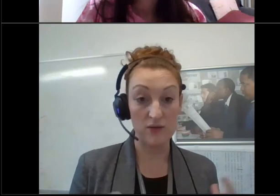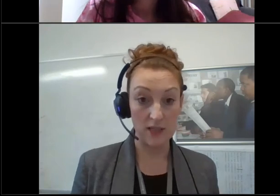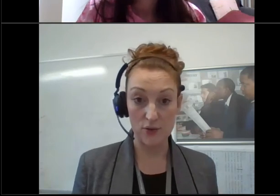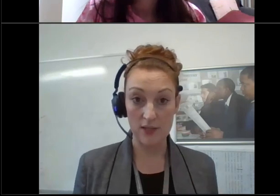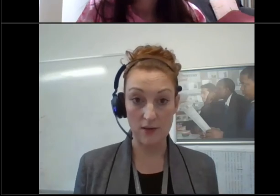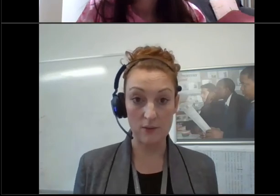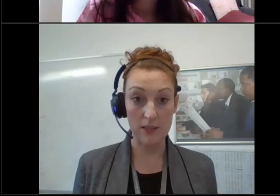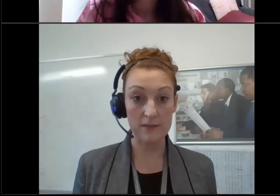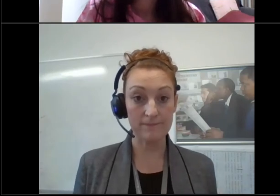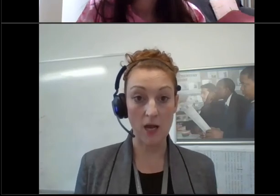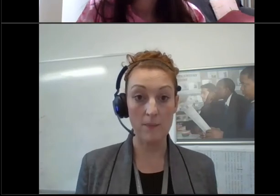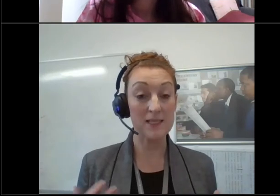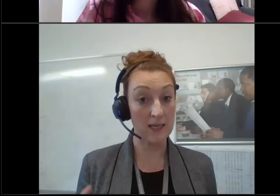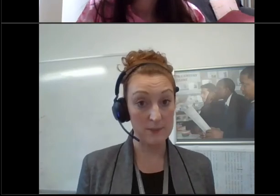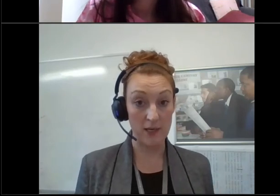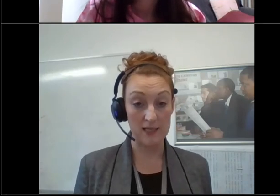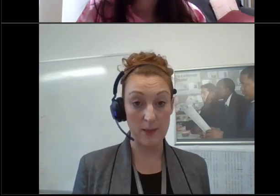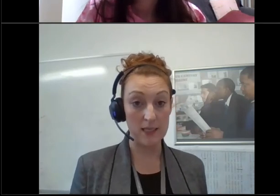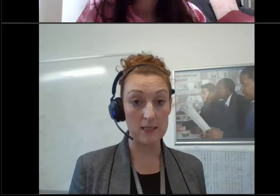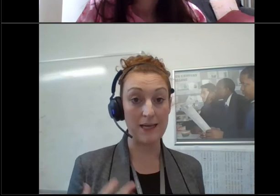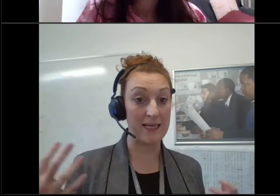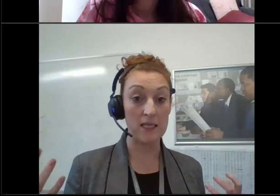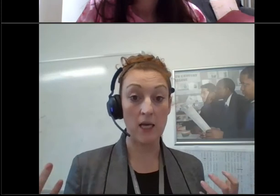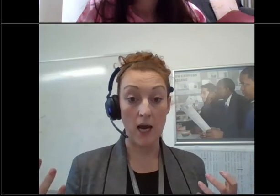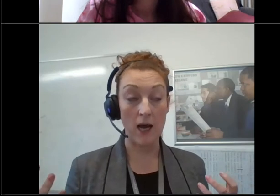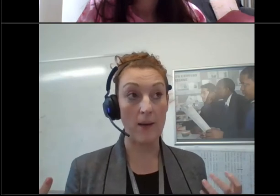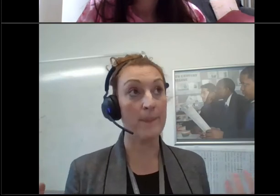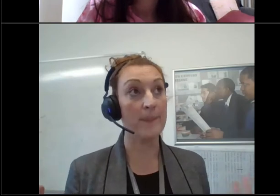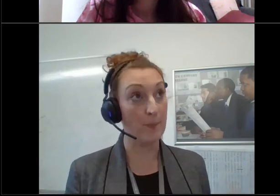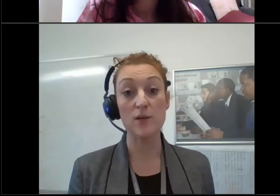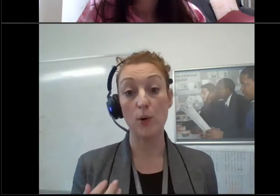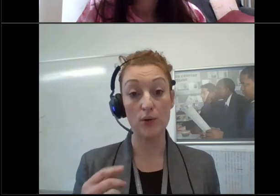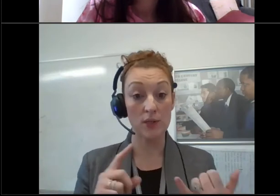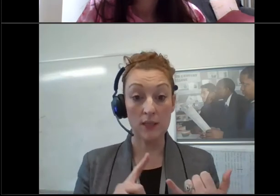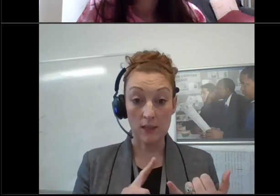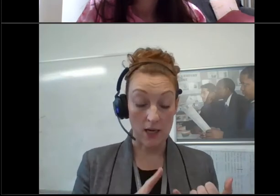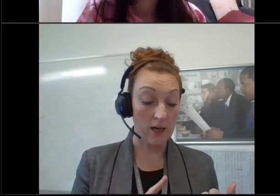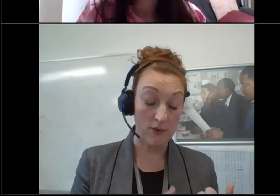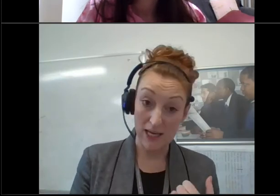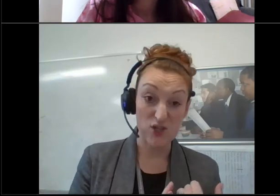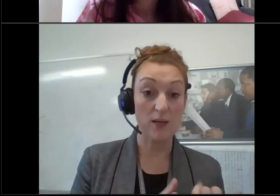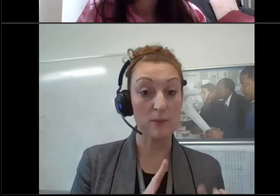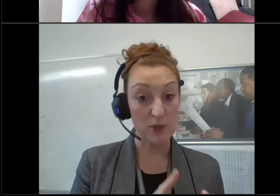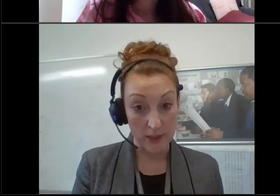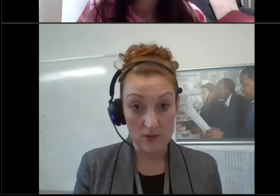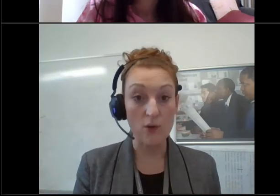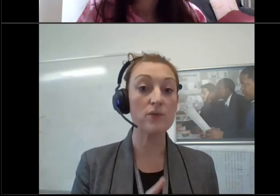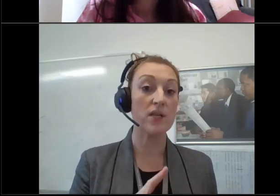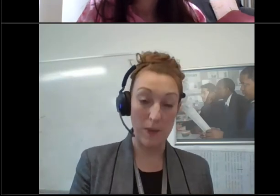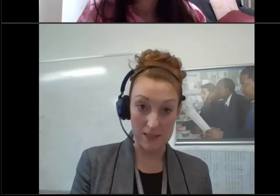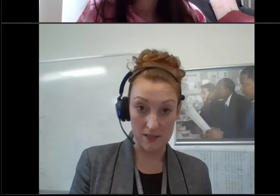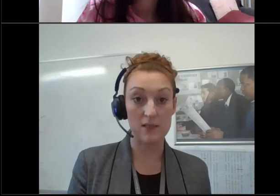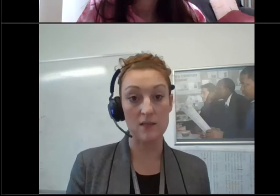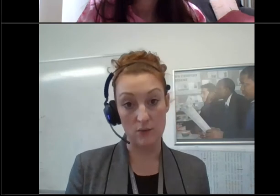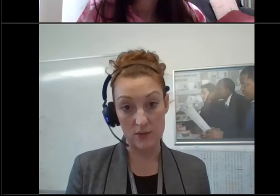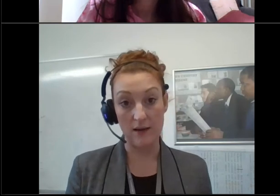is not a sort of a statutory entitlement. It's a case-by-case basis, and it depends upon the relationships between schools,